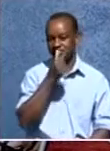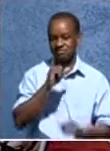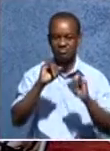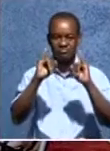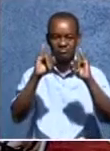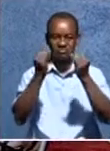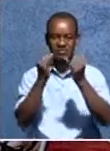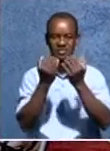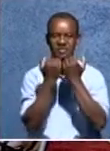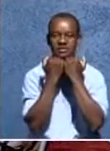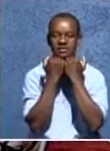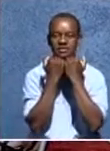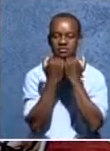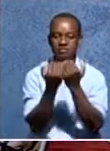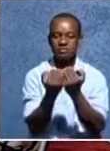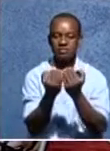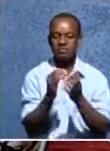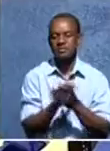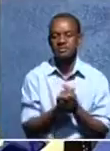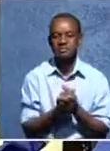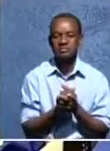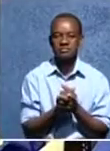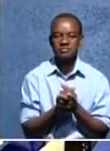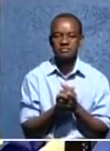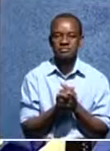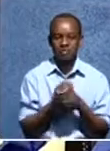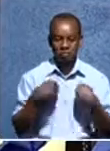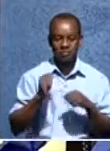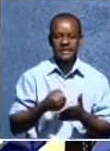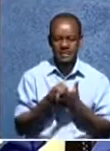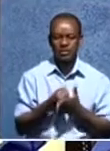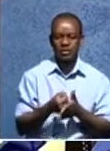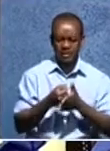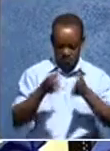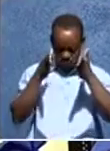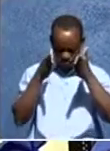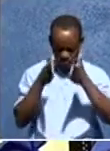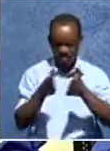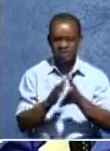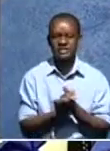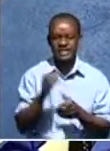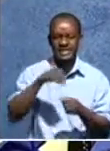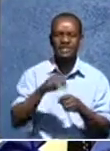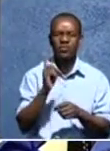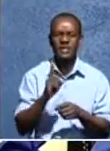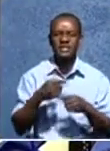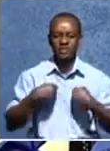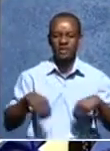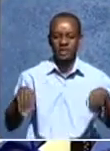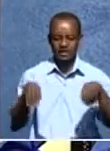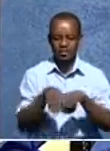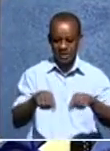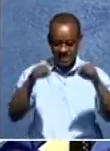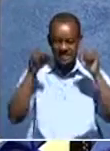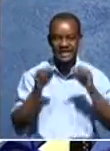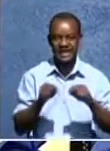that we have not put too much focus on and that we're wanting to do now is the word of mouth marketing. And I still believe that that is the strongest. So people